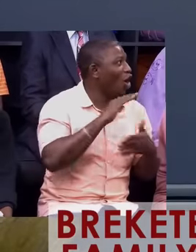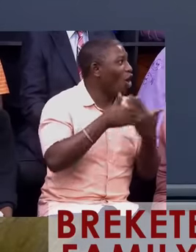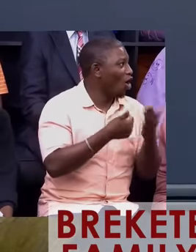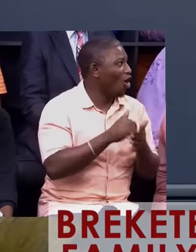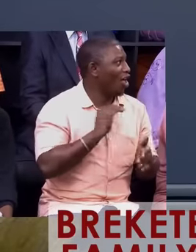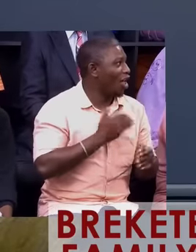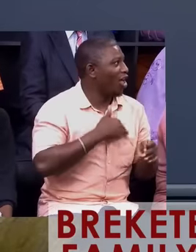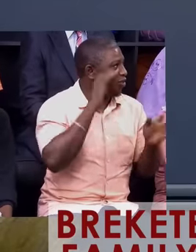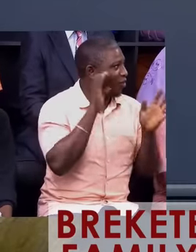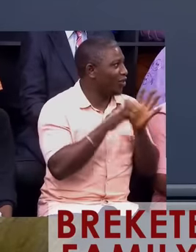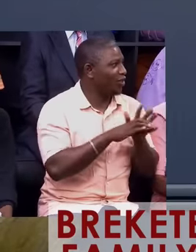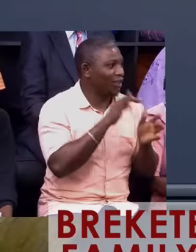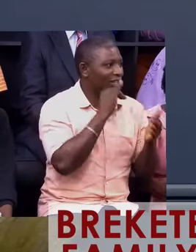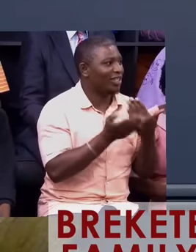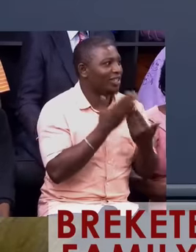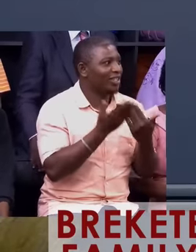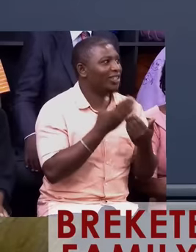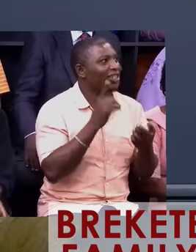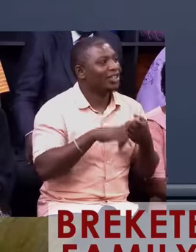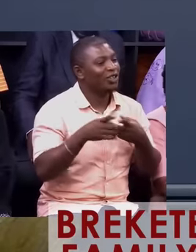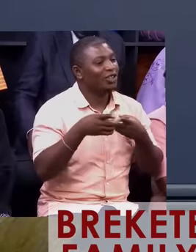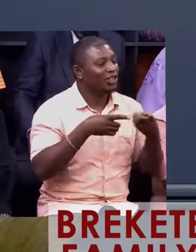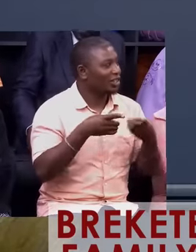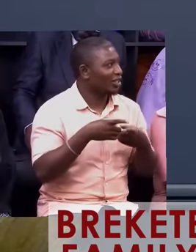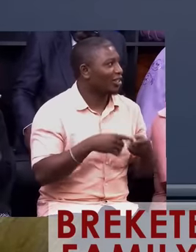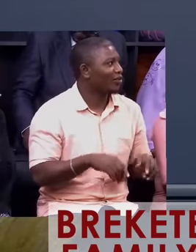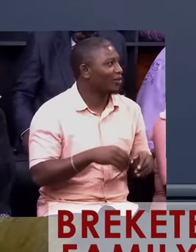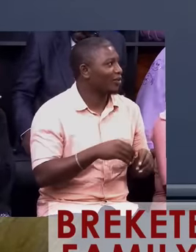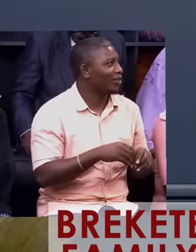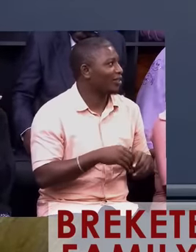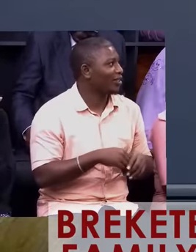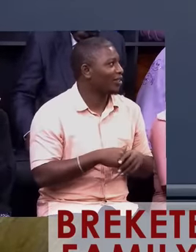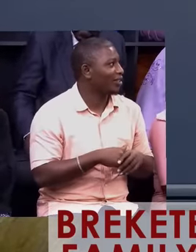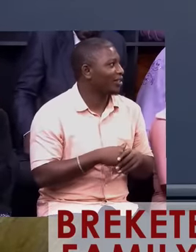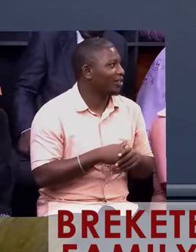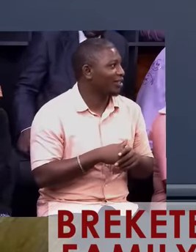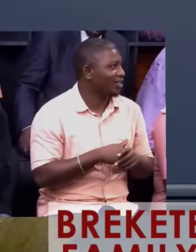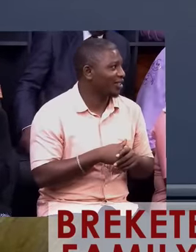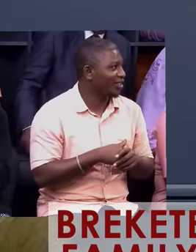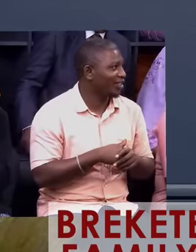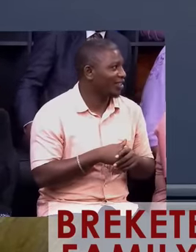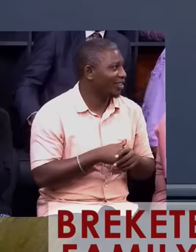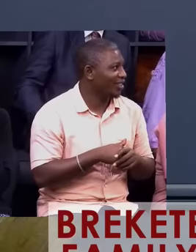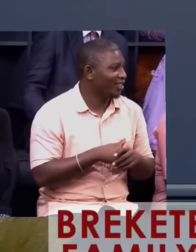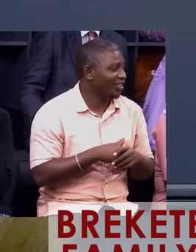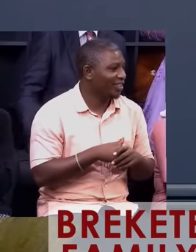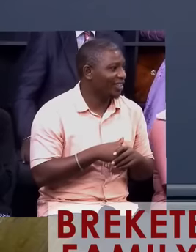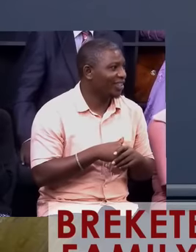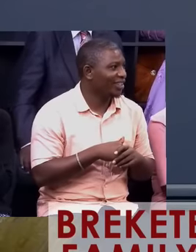pictures it very easy to describe I've been you that